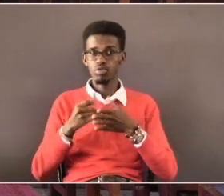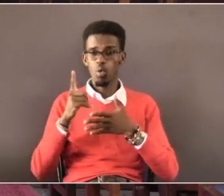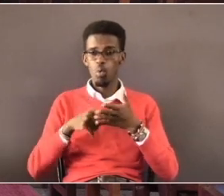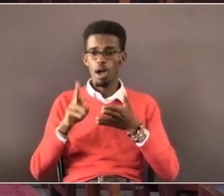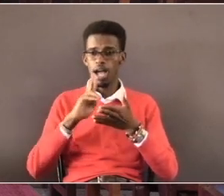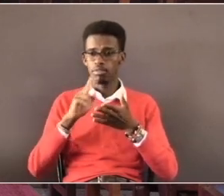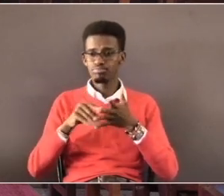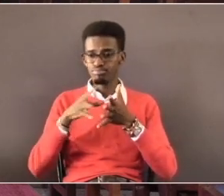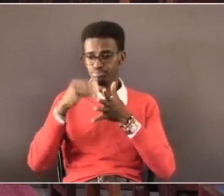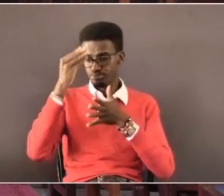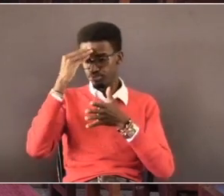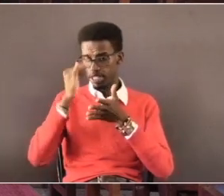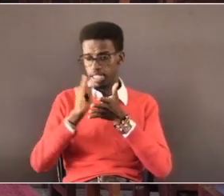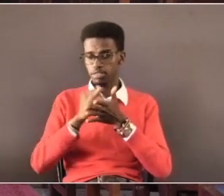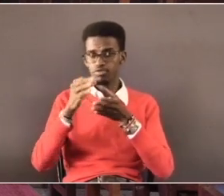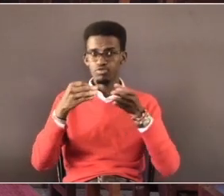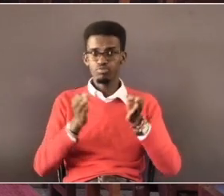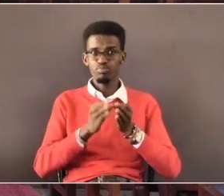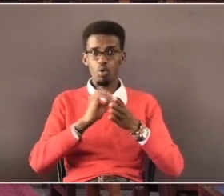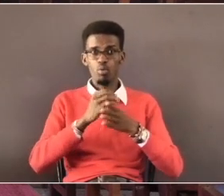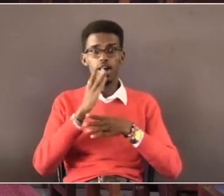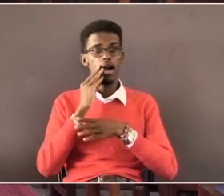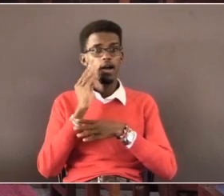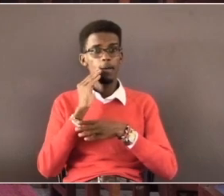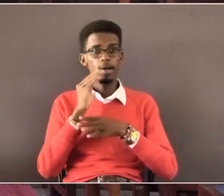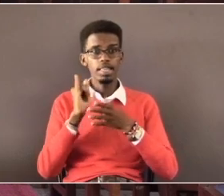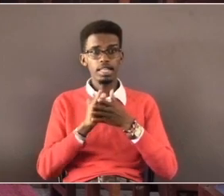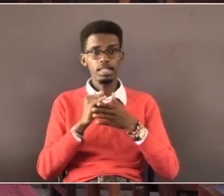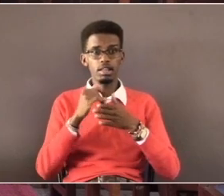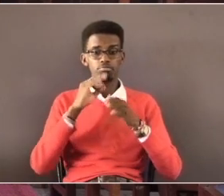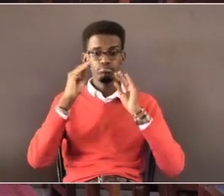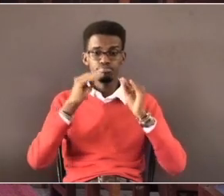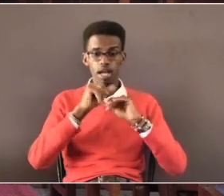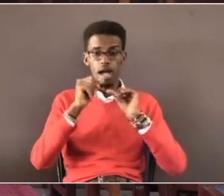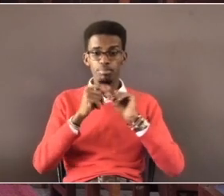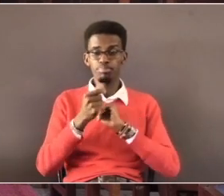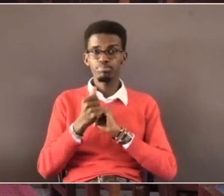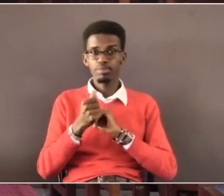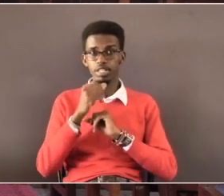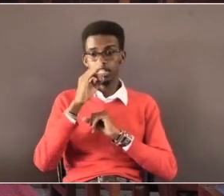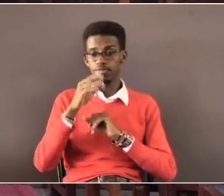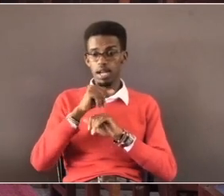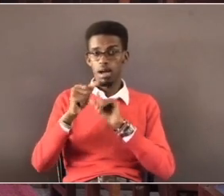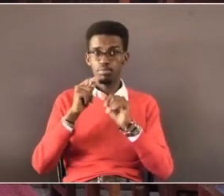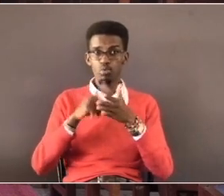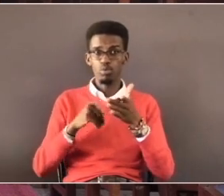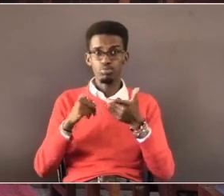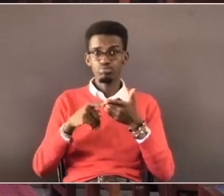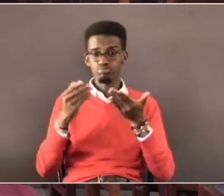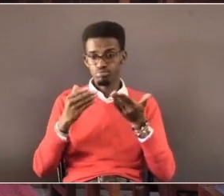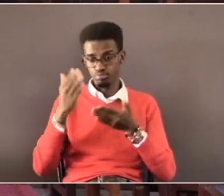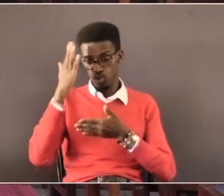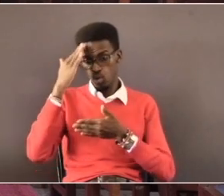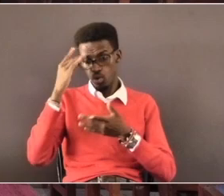are the lessons that your family or your experience has taught you about money? If it is about investments, what are you aware of? Is